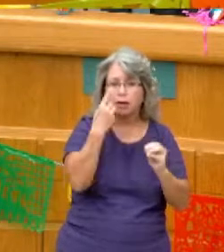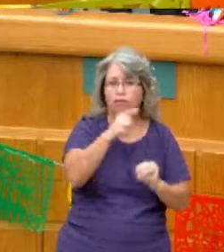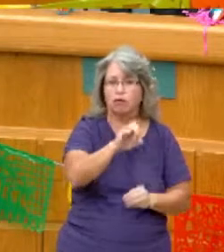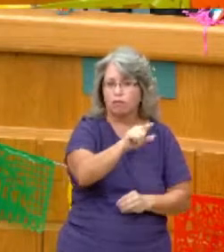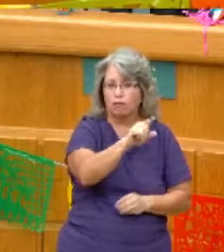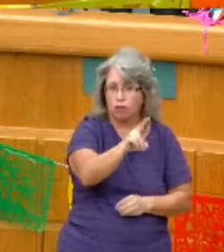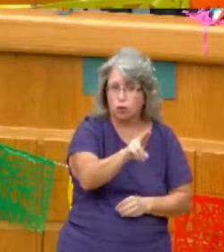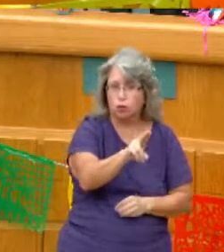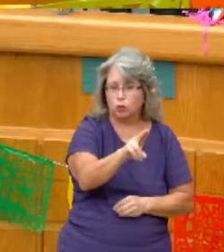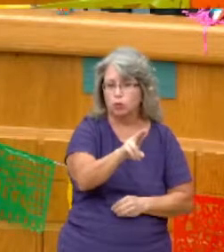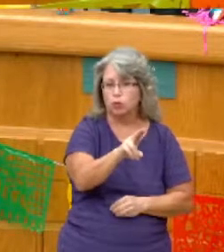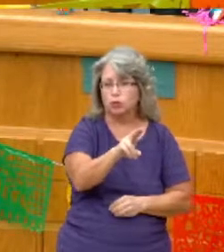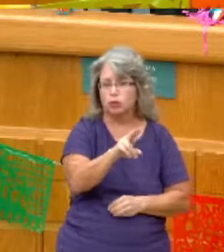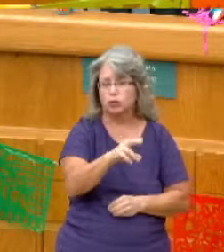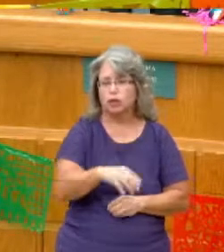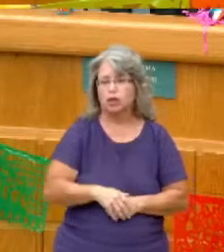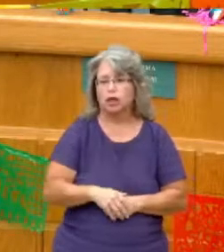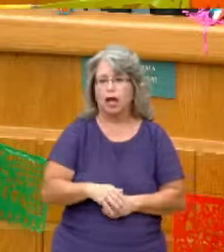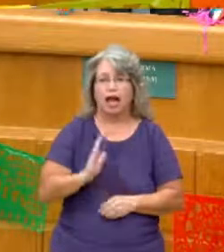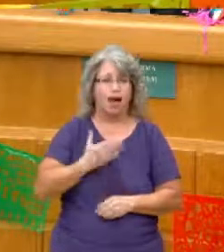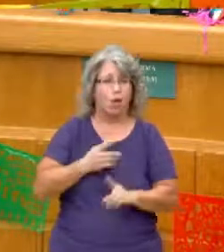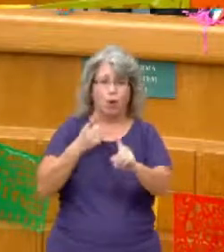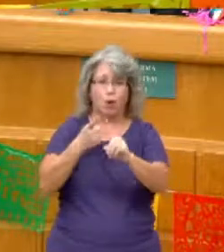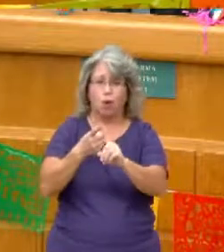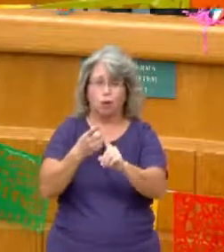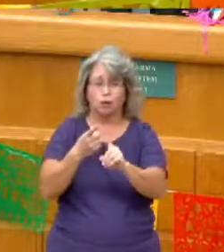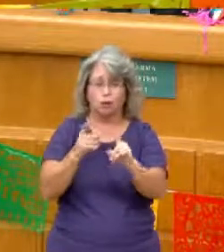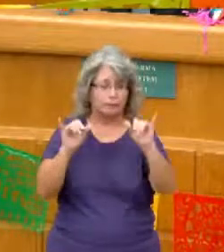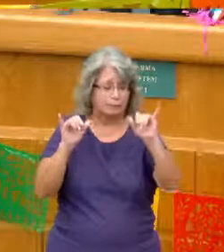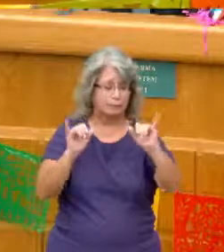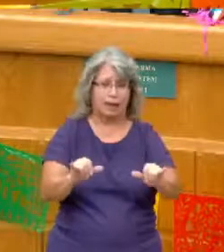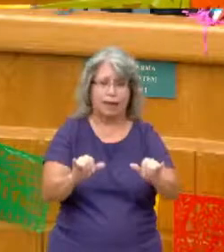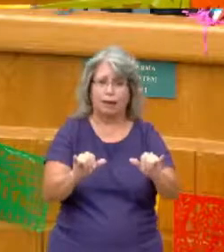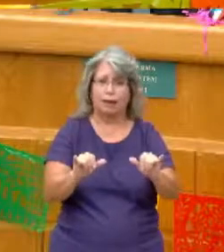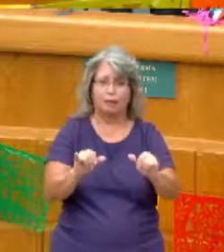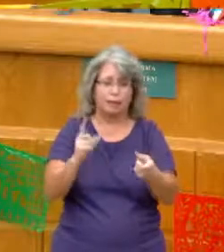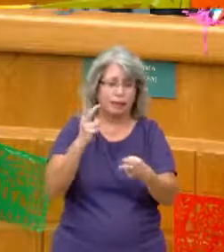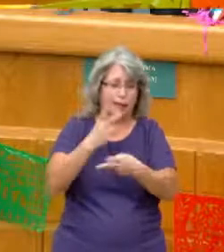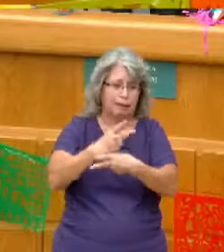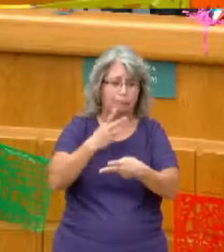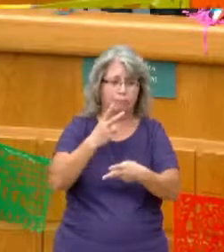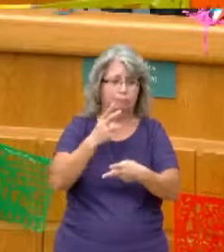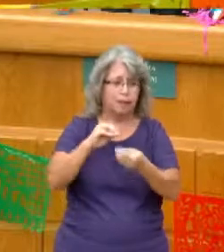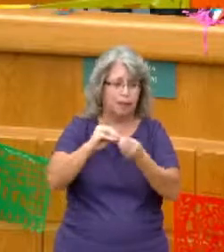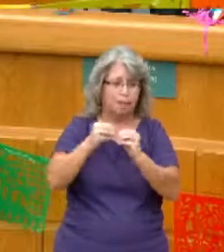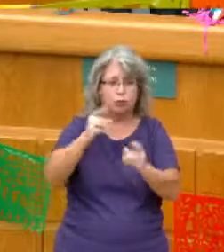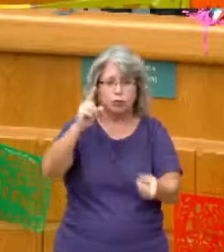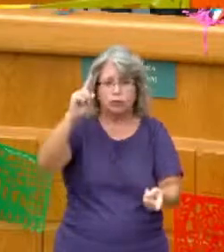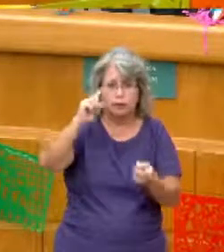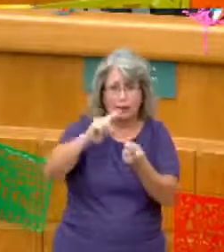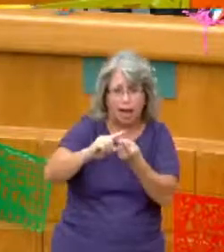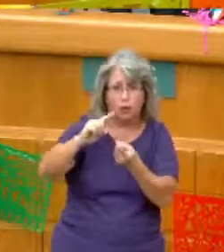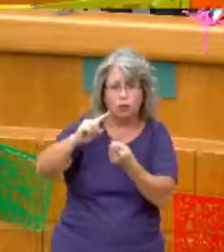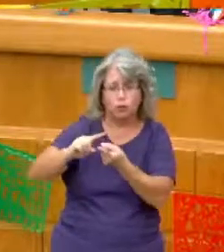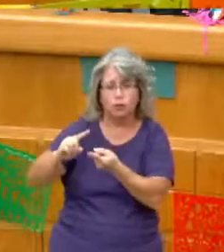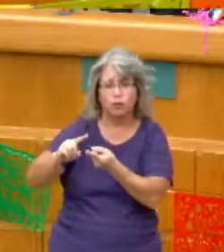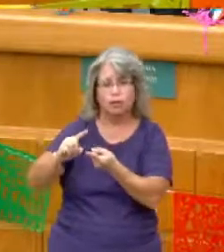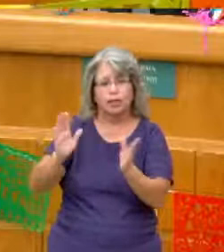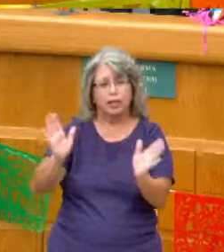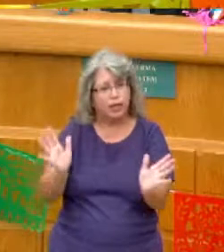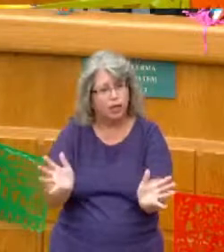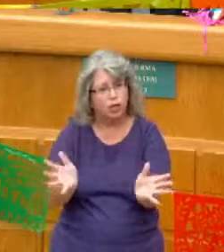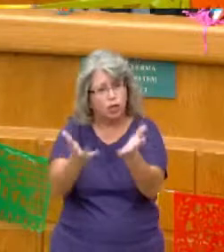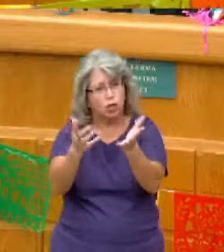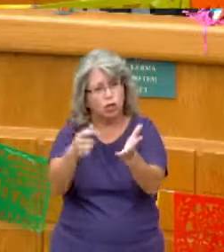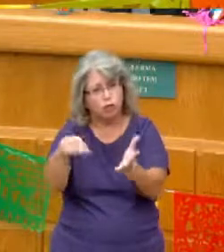is to keep these numbers down and beat this next wave of infections like I mentioned earlier. We want to encourage the community to also go out